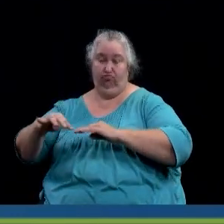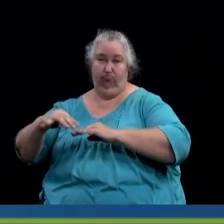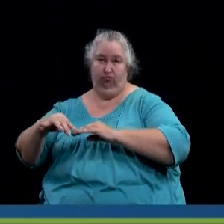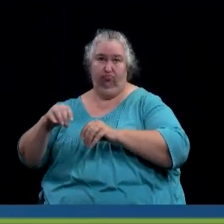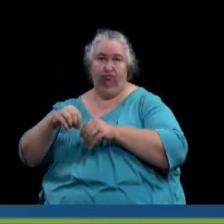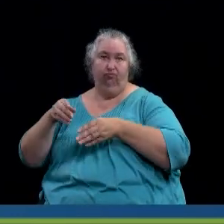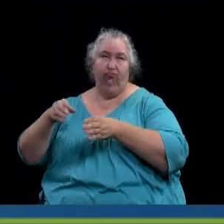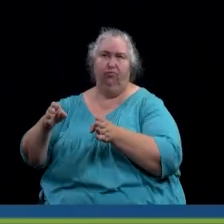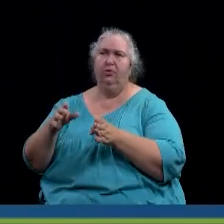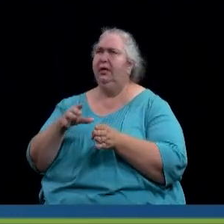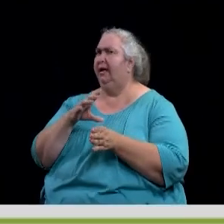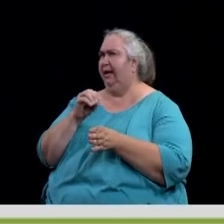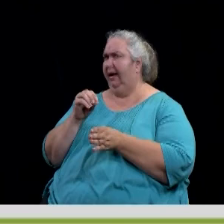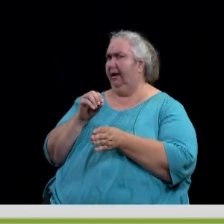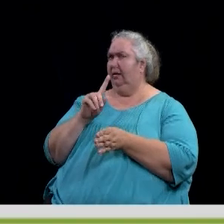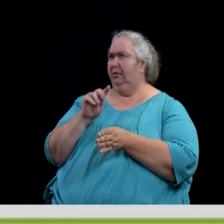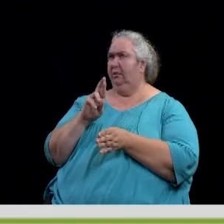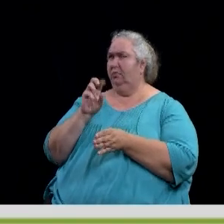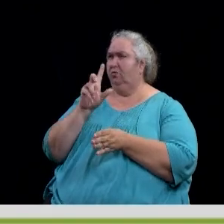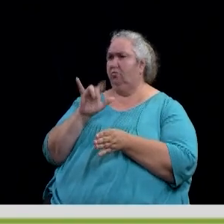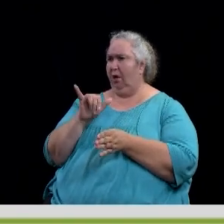proposed work within Austin Avenue.